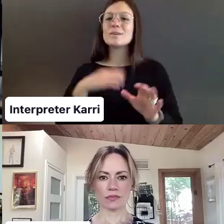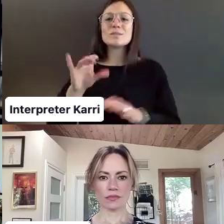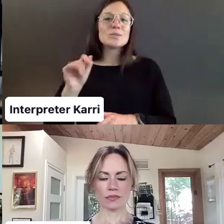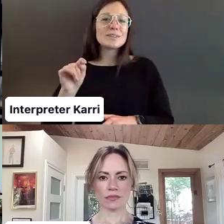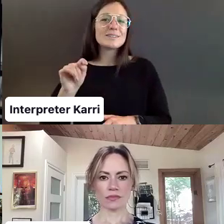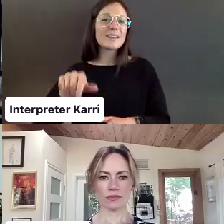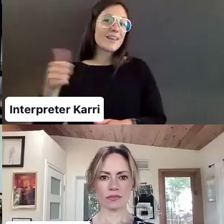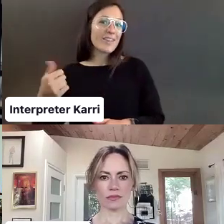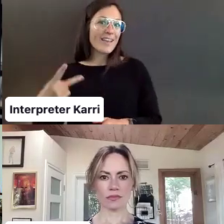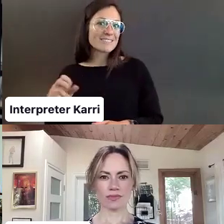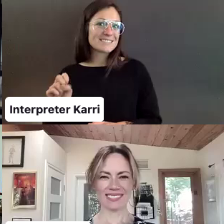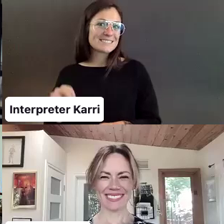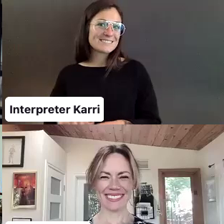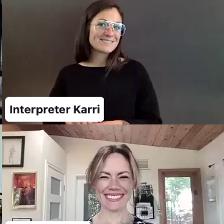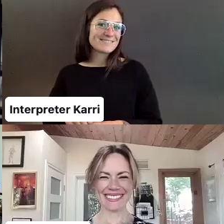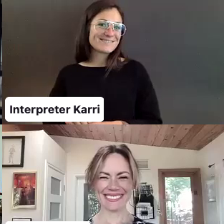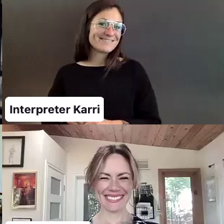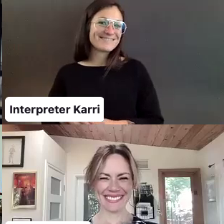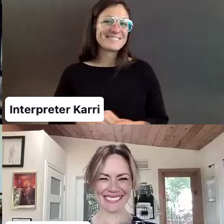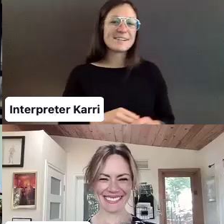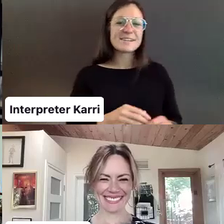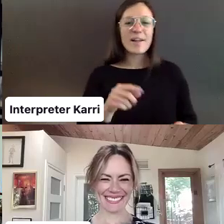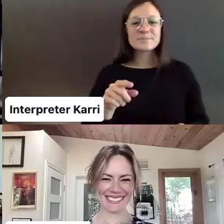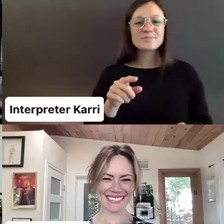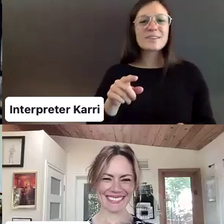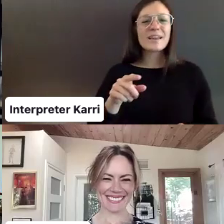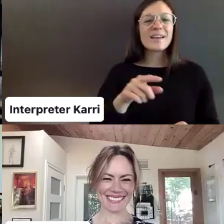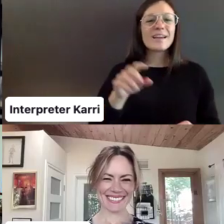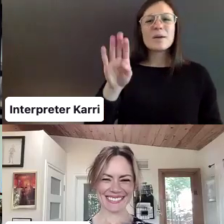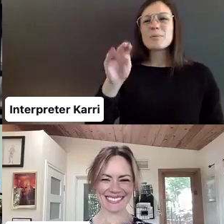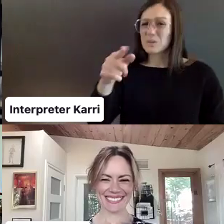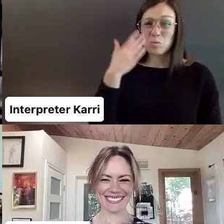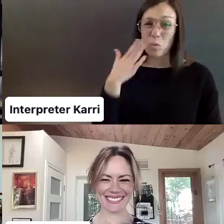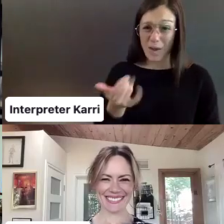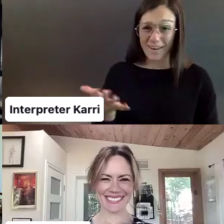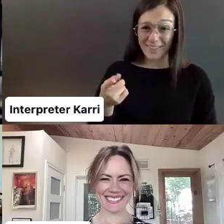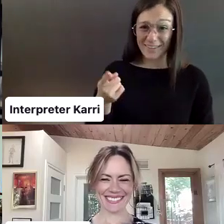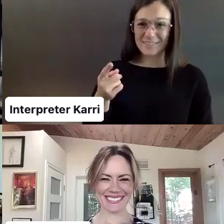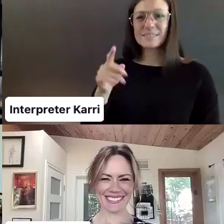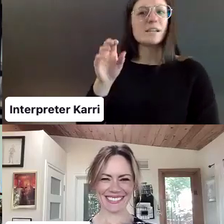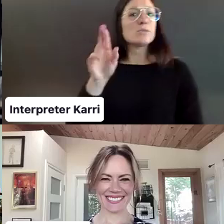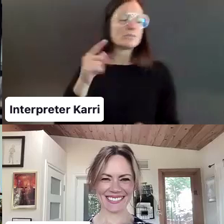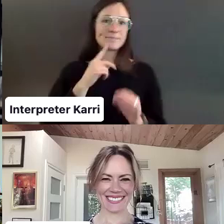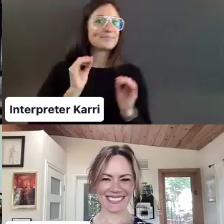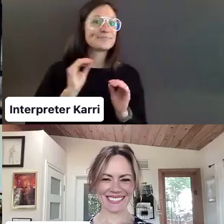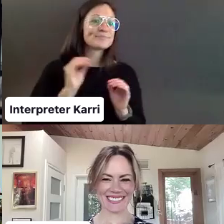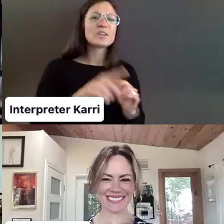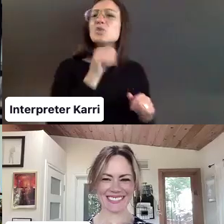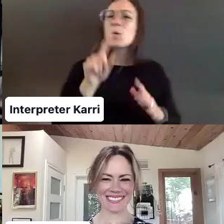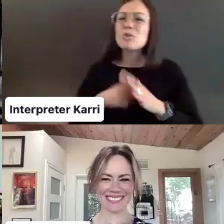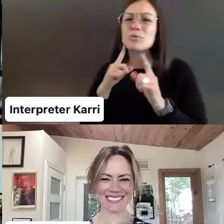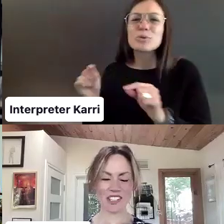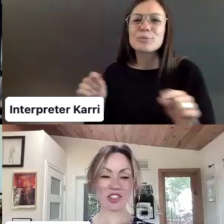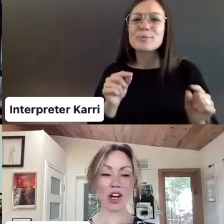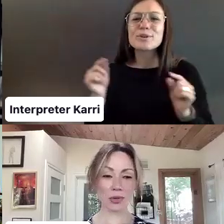half season. Not that you know anything. I don't, but just what, Jared start rumors, Ruth. Jared